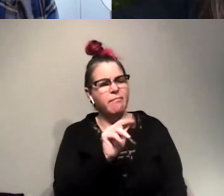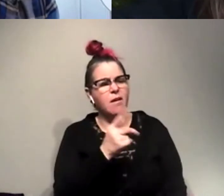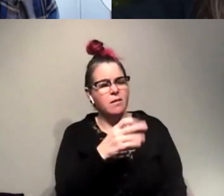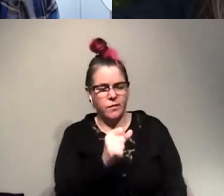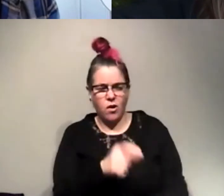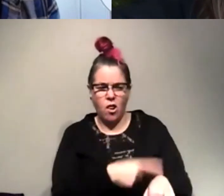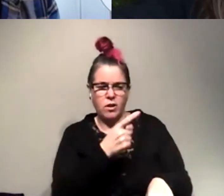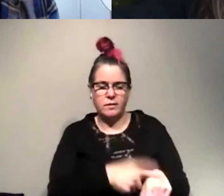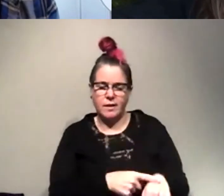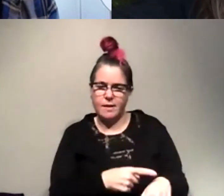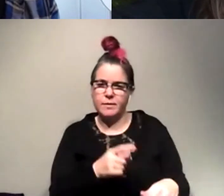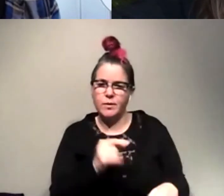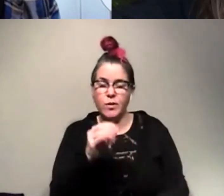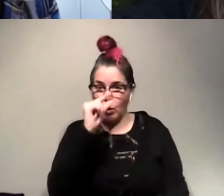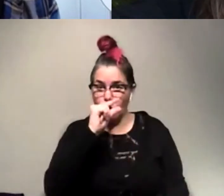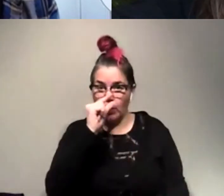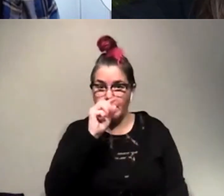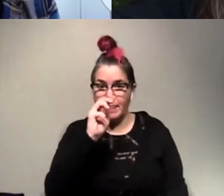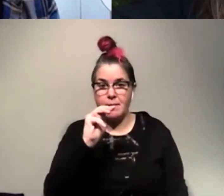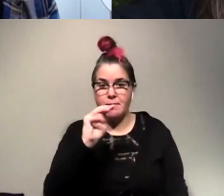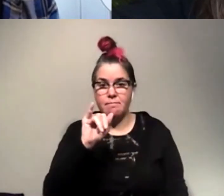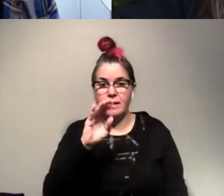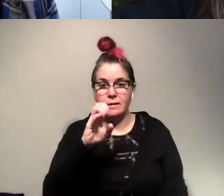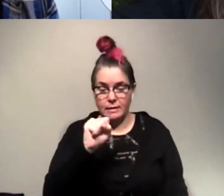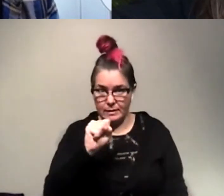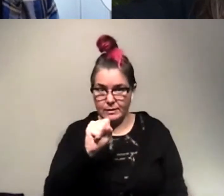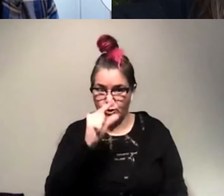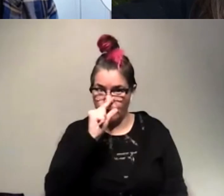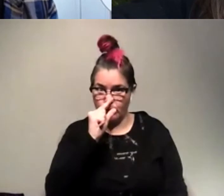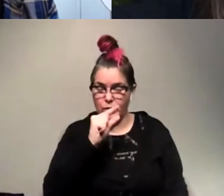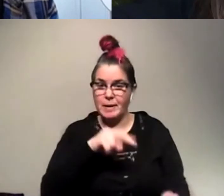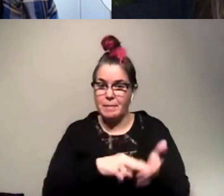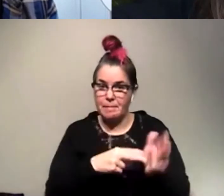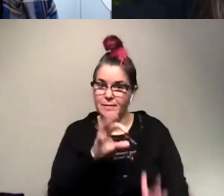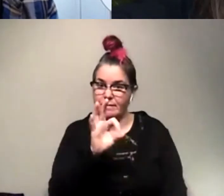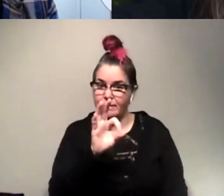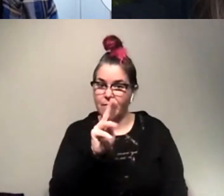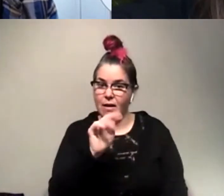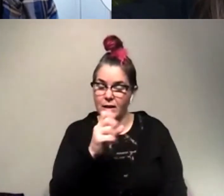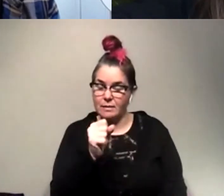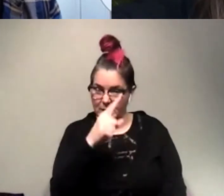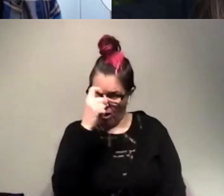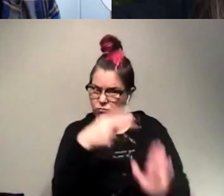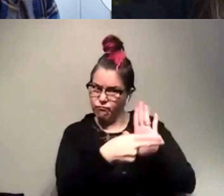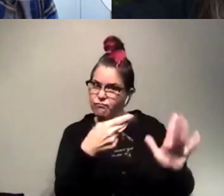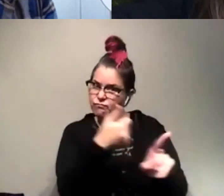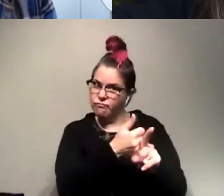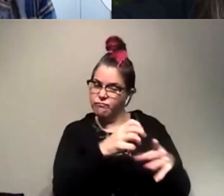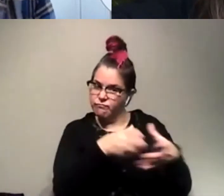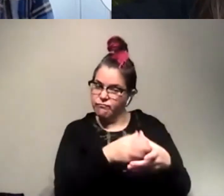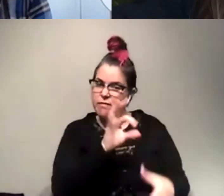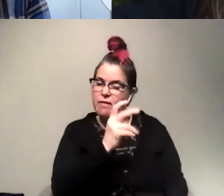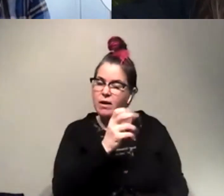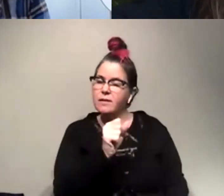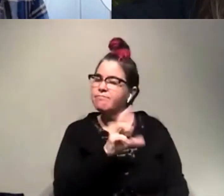who know any Greek, the myces on the end of them is a suffix that means fungus because they thought it was a fungus. But they're actually